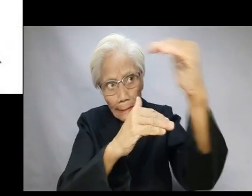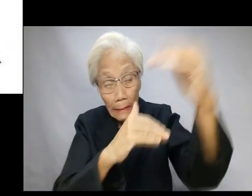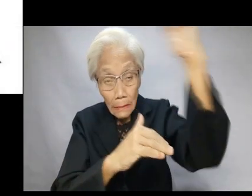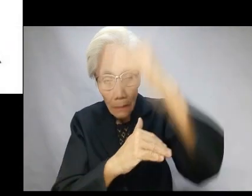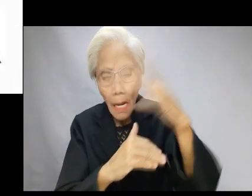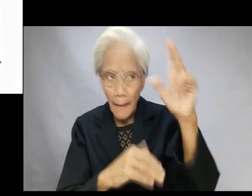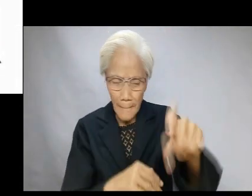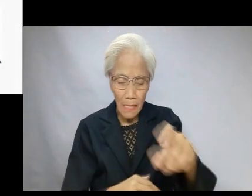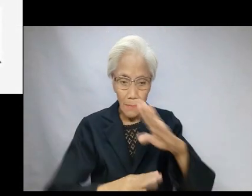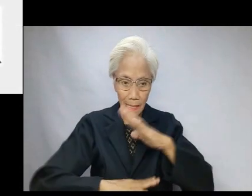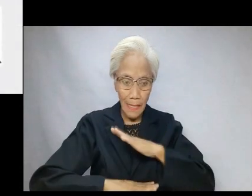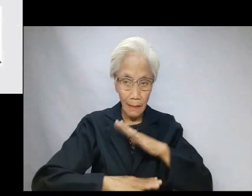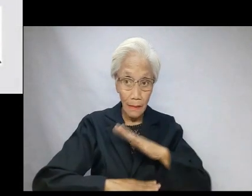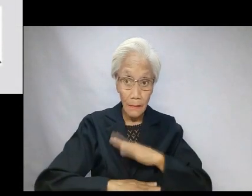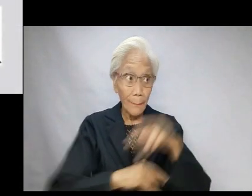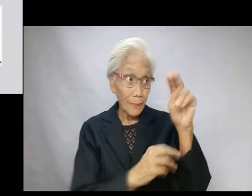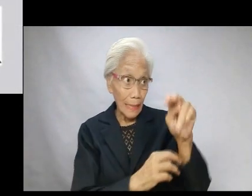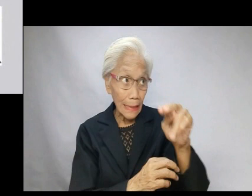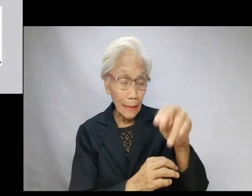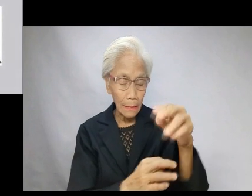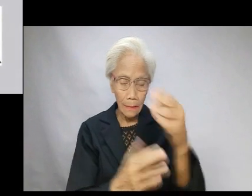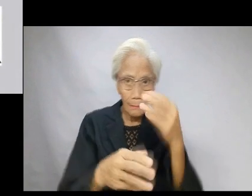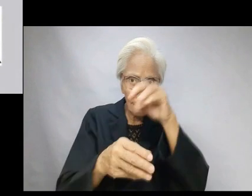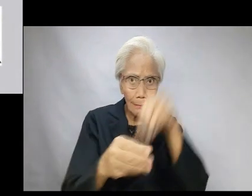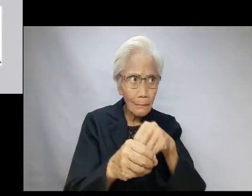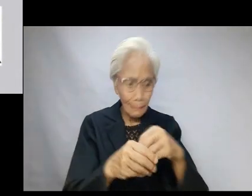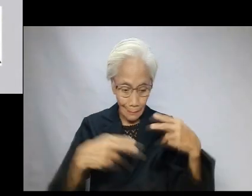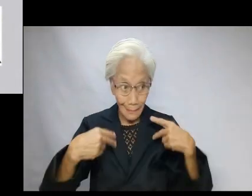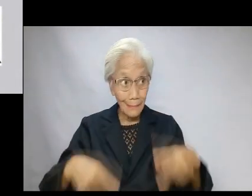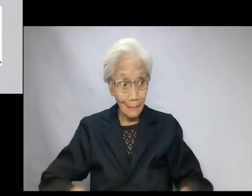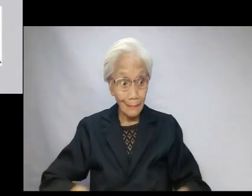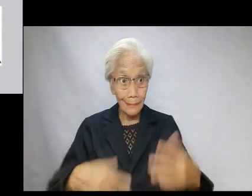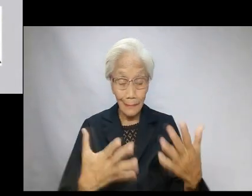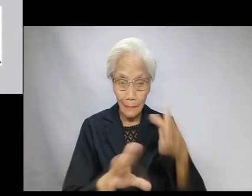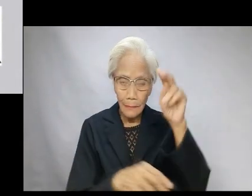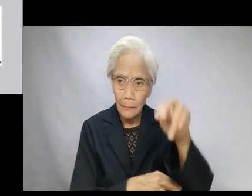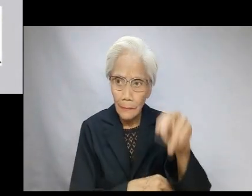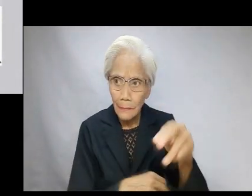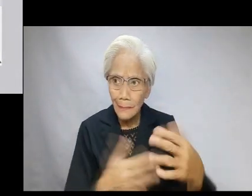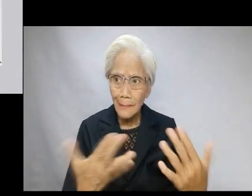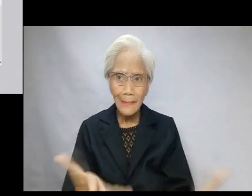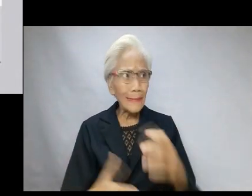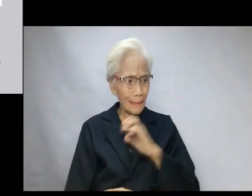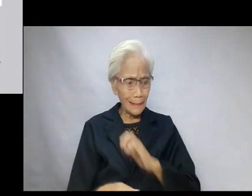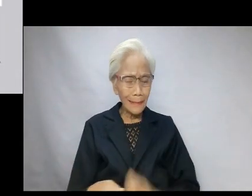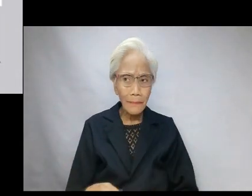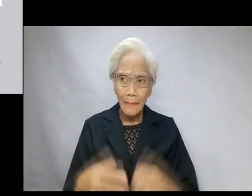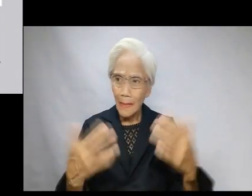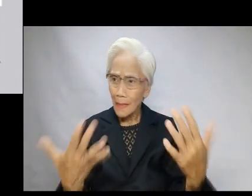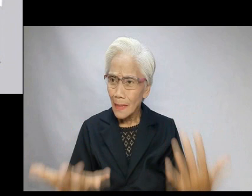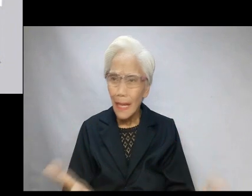that must be satisfied. The needs include physiological needs, safety needs, needs for love